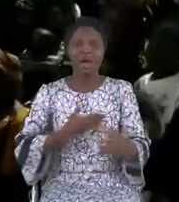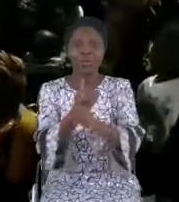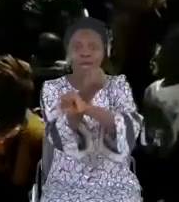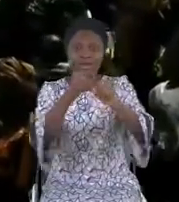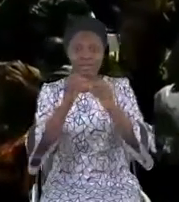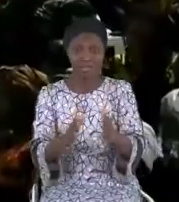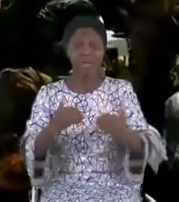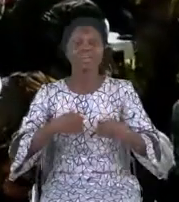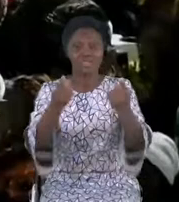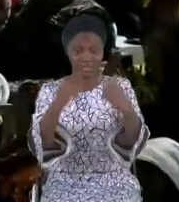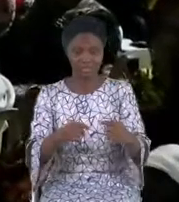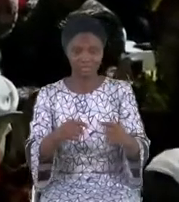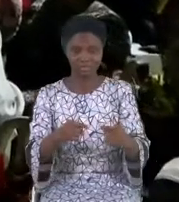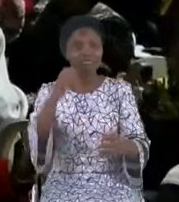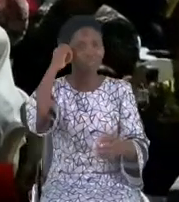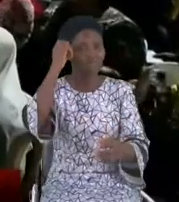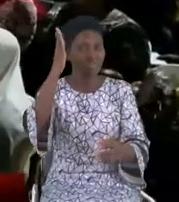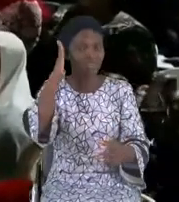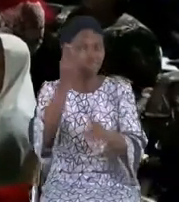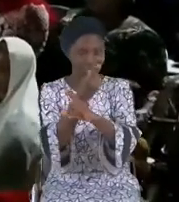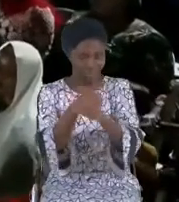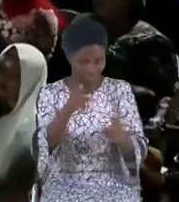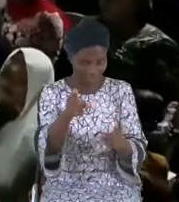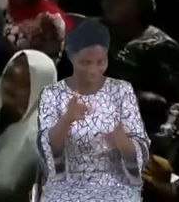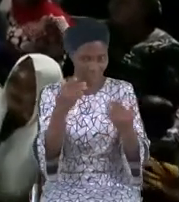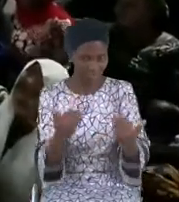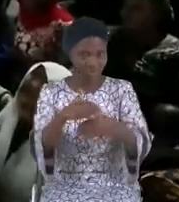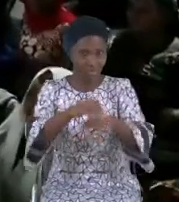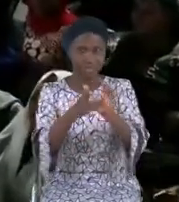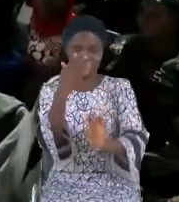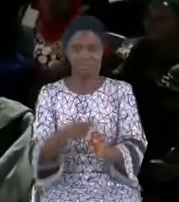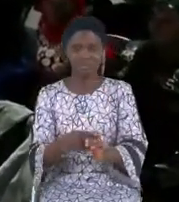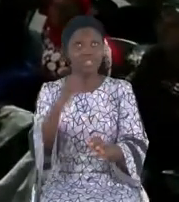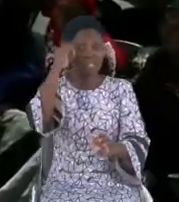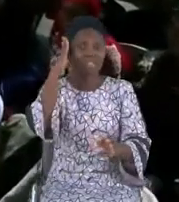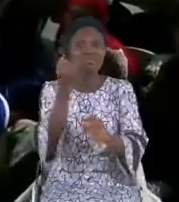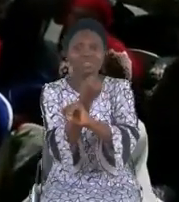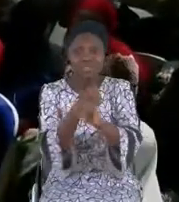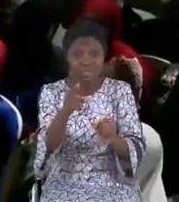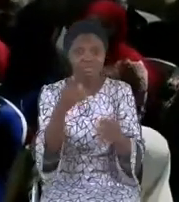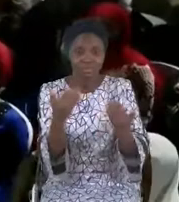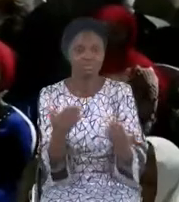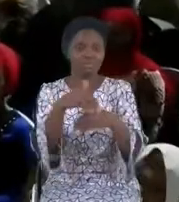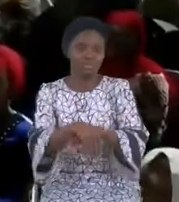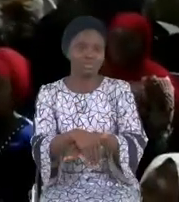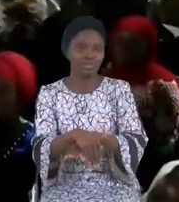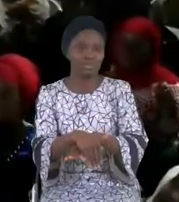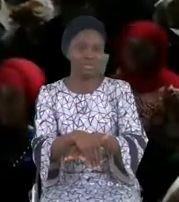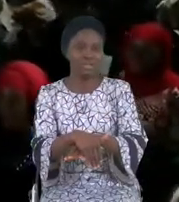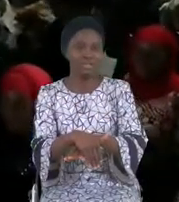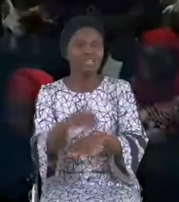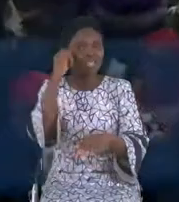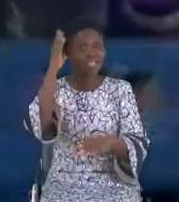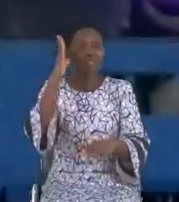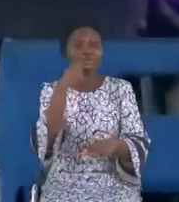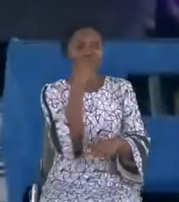come he will deliver you tonight it will save you tonight it will tell the devil